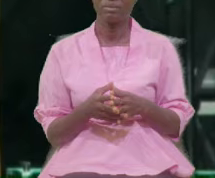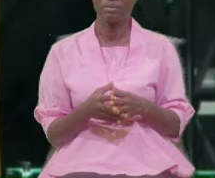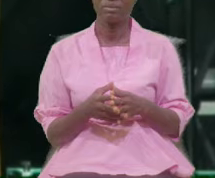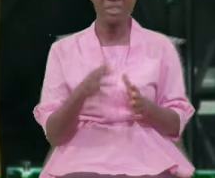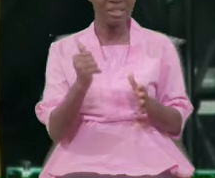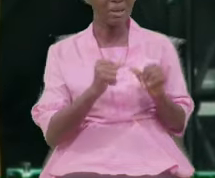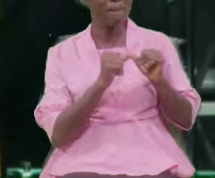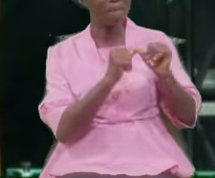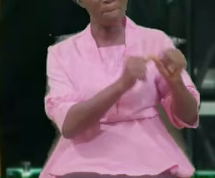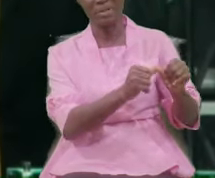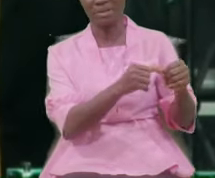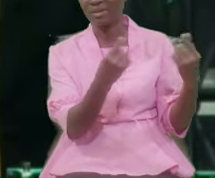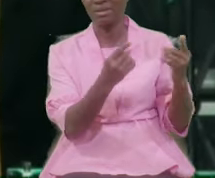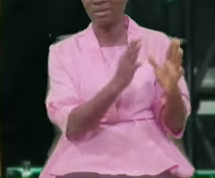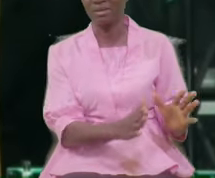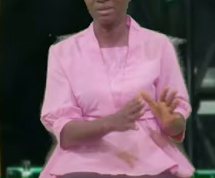sibra